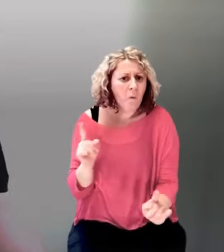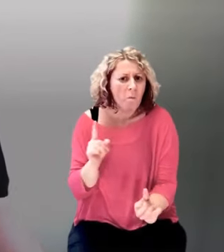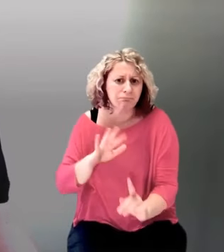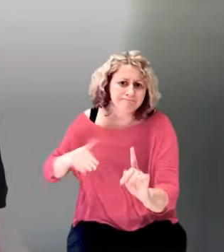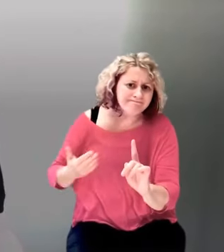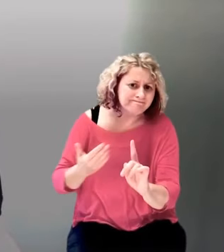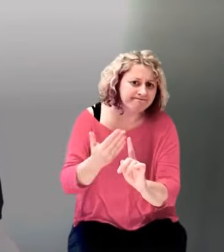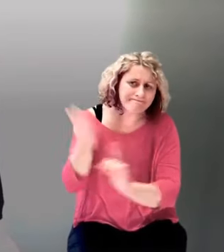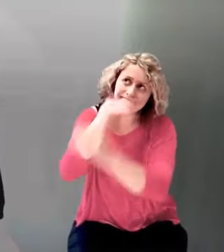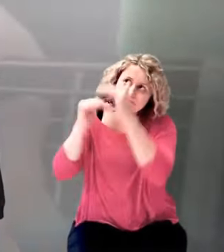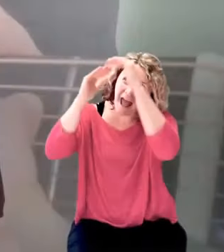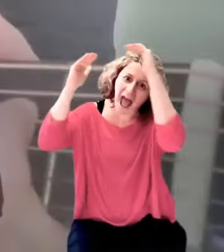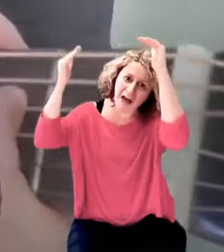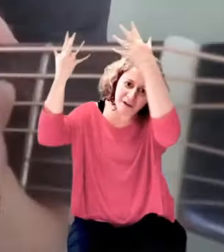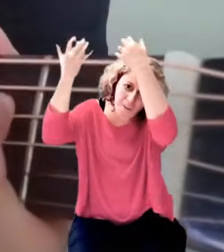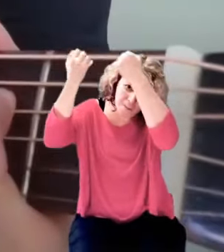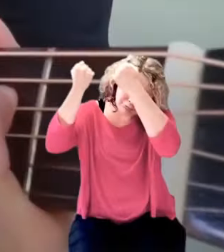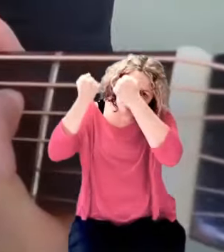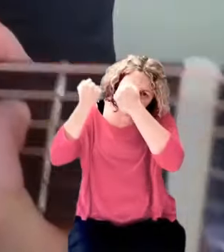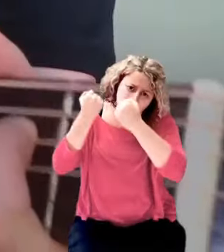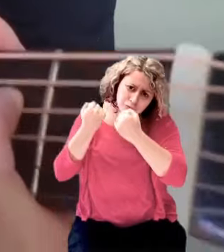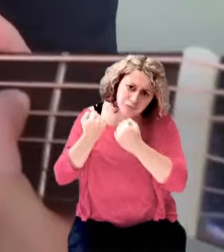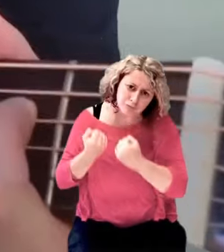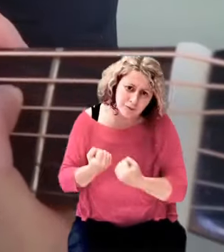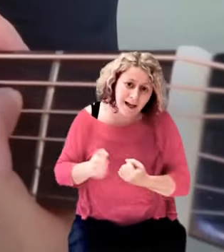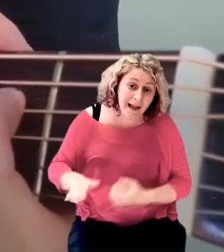might bring heaven here.